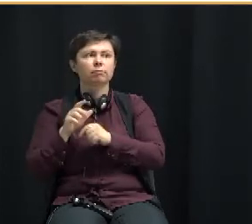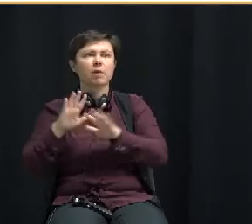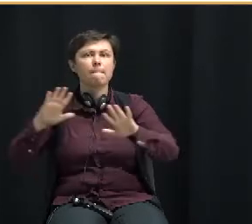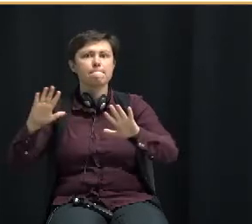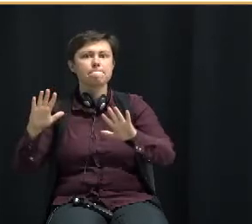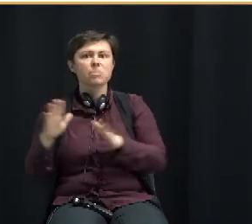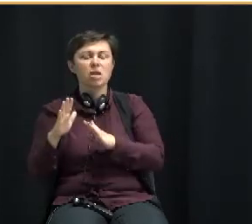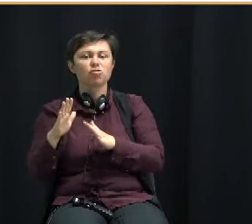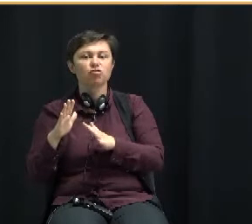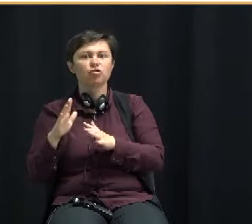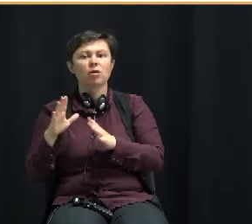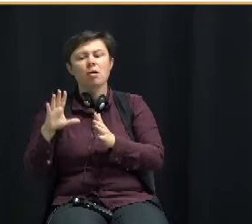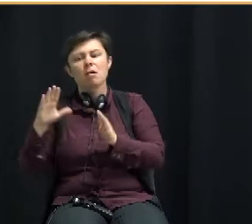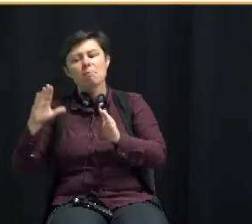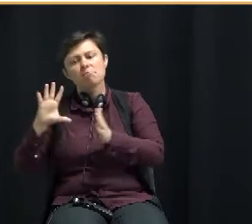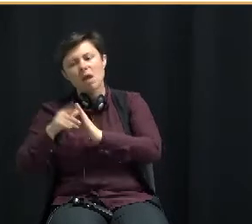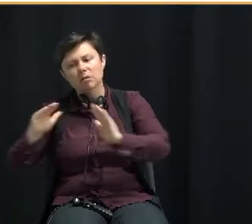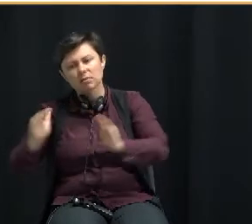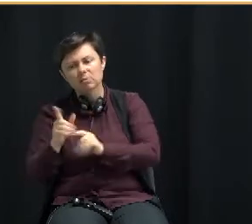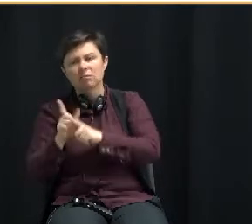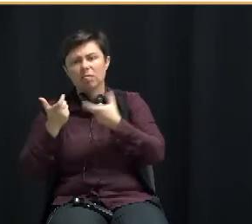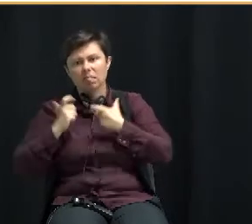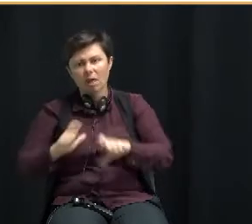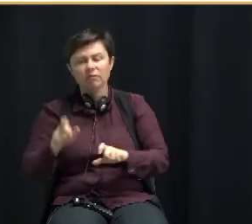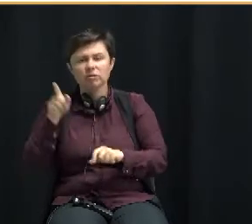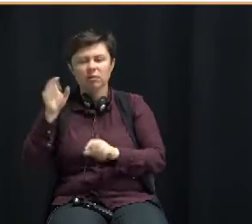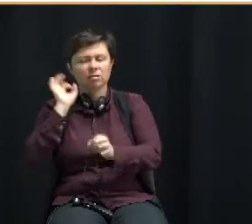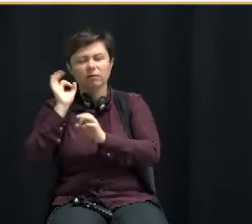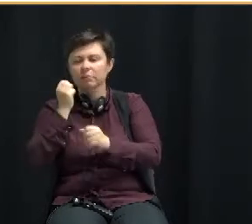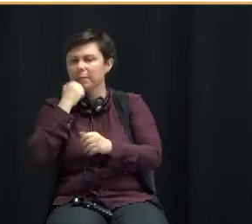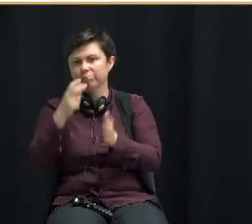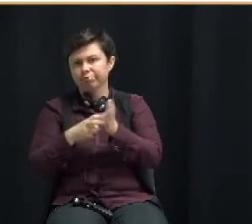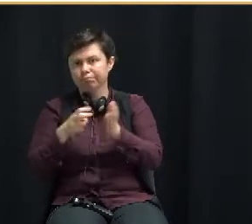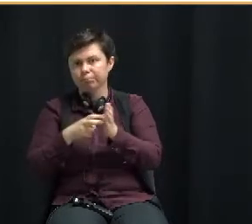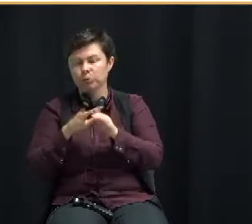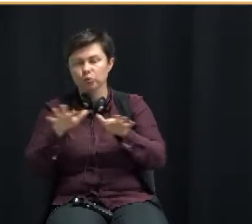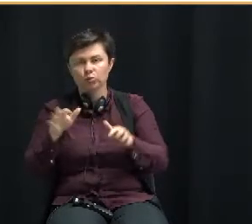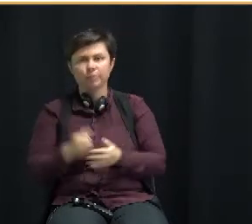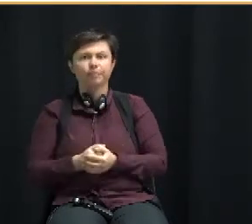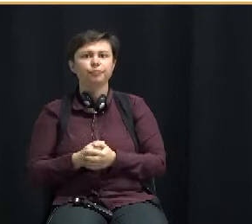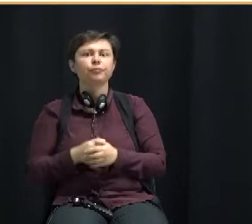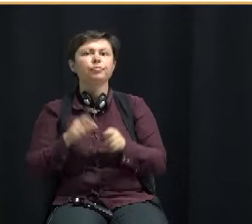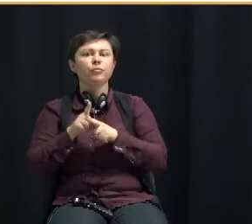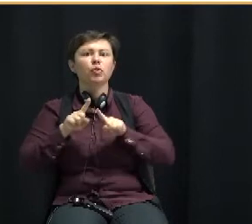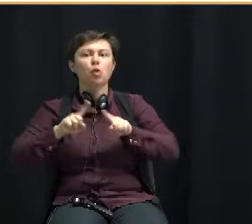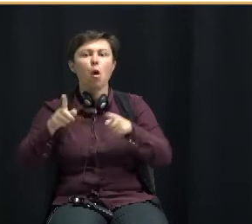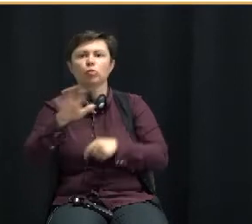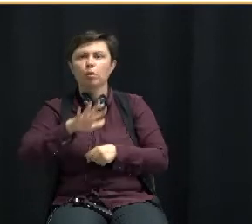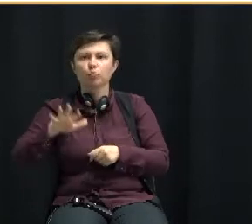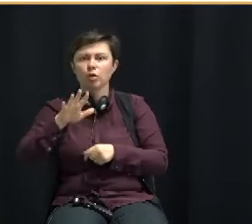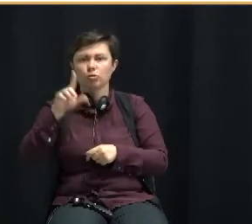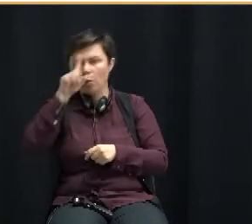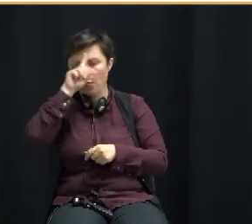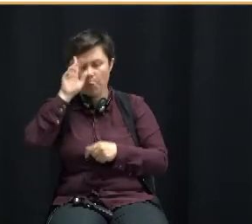disabled from living in smaller towns or even in the countryside, because there's a problem